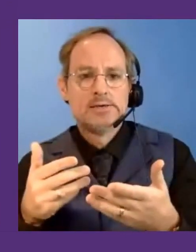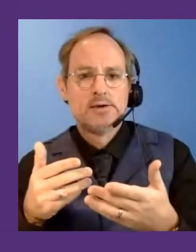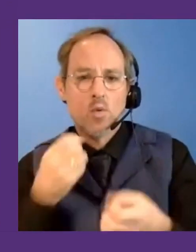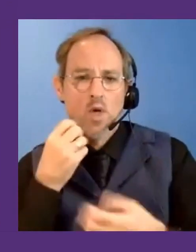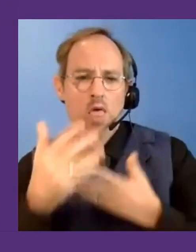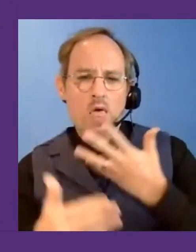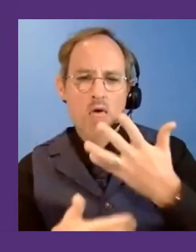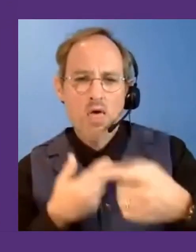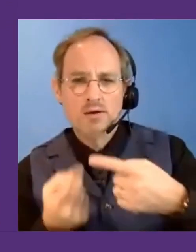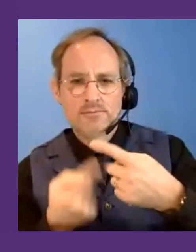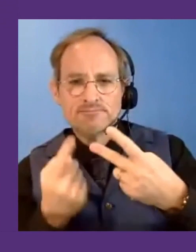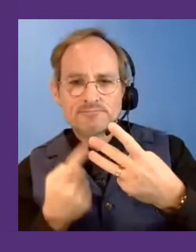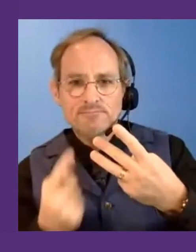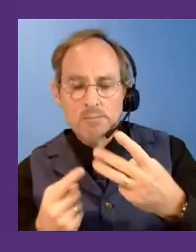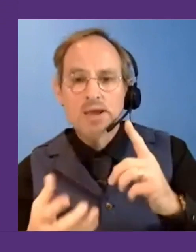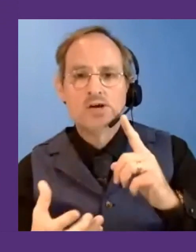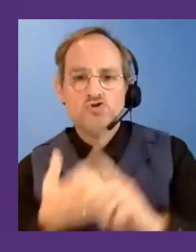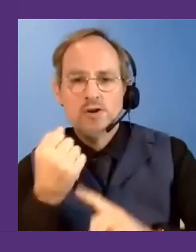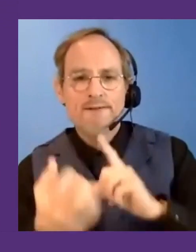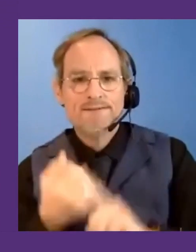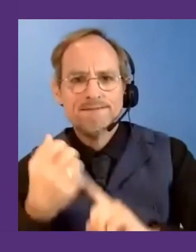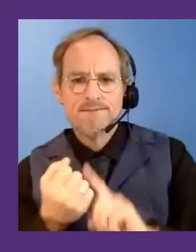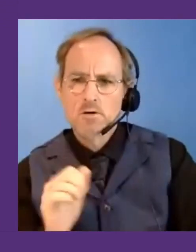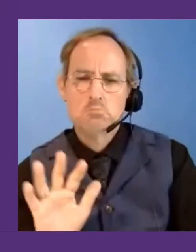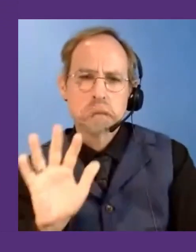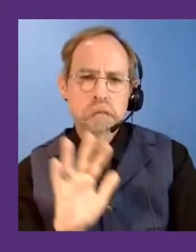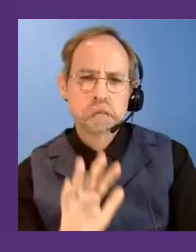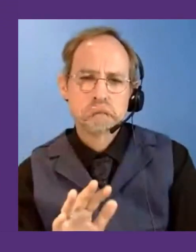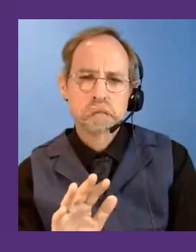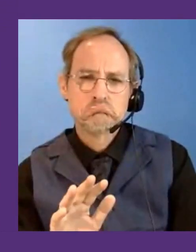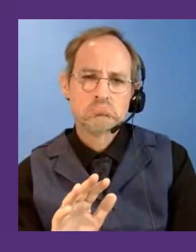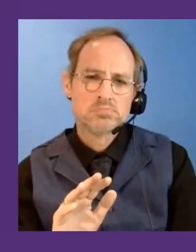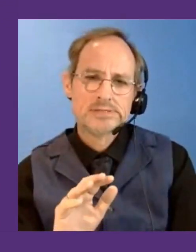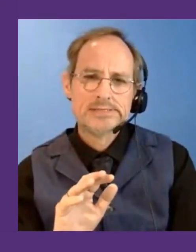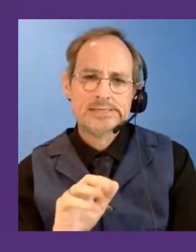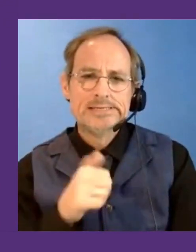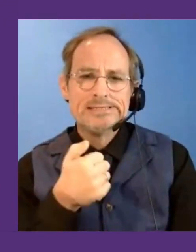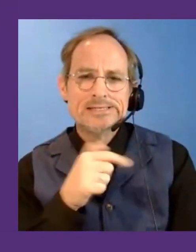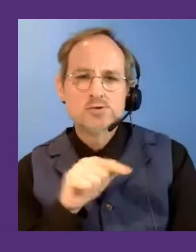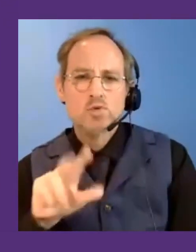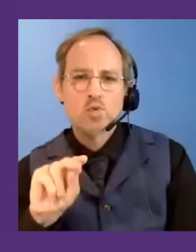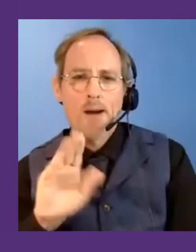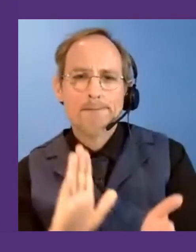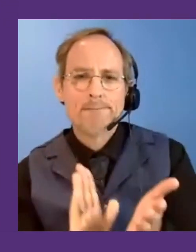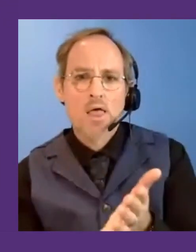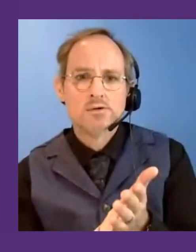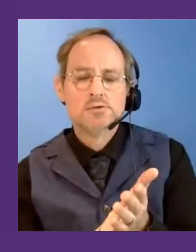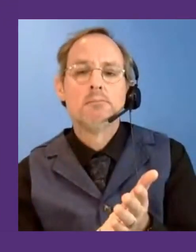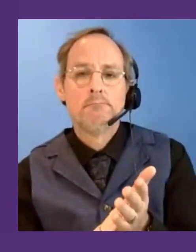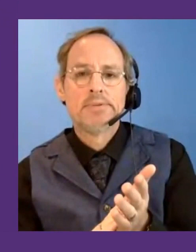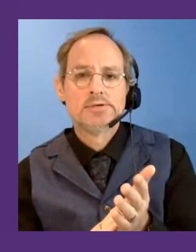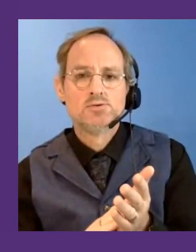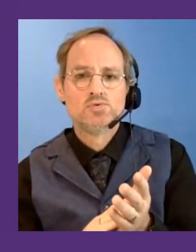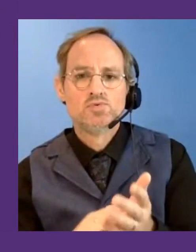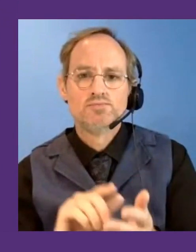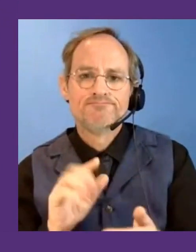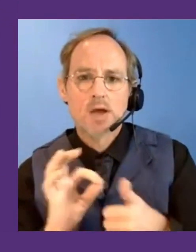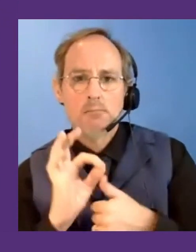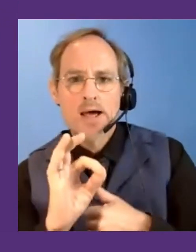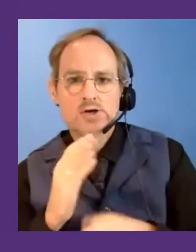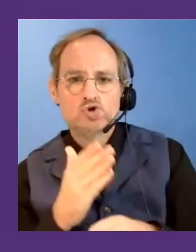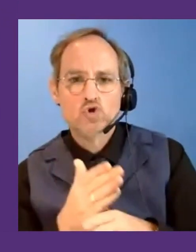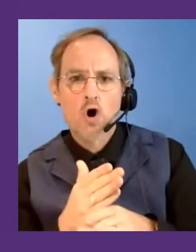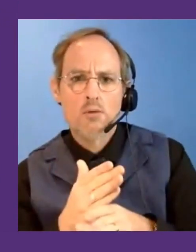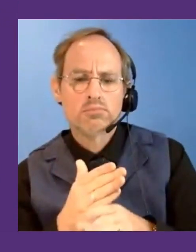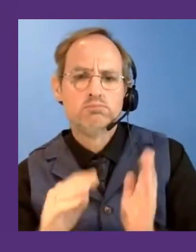that we've managed to do in the last, I would say, 6 to 12 months to make that process easier. So trying to make it short and to the